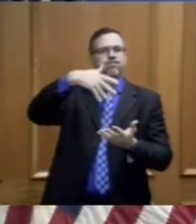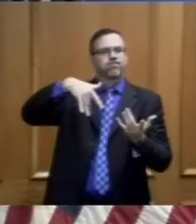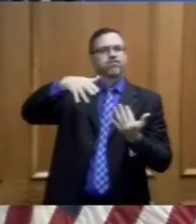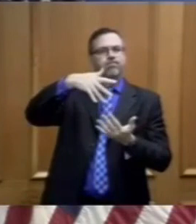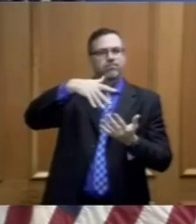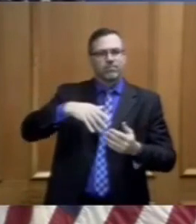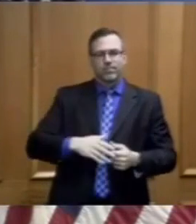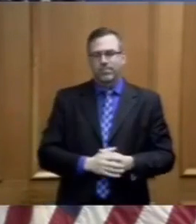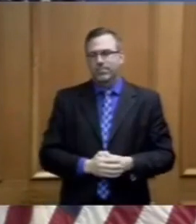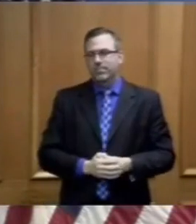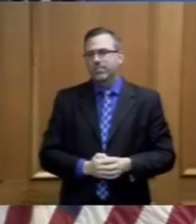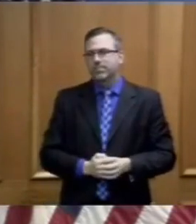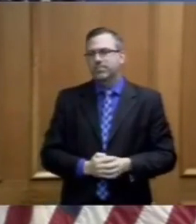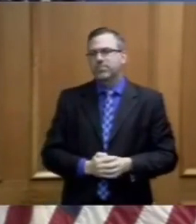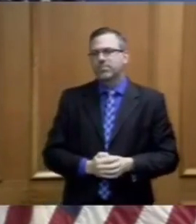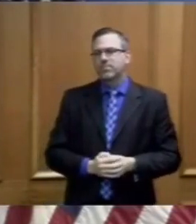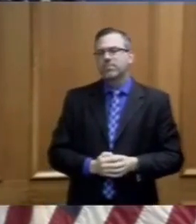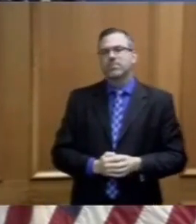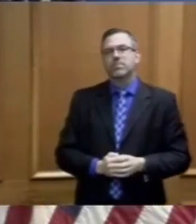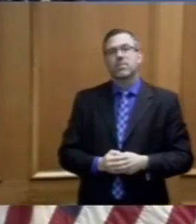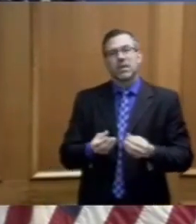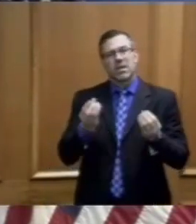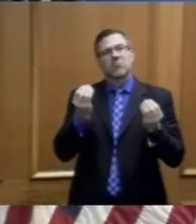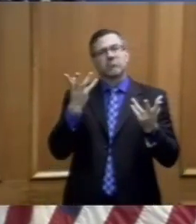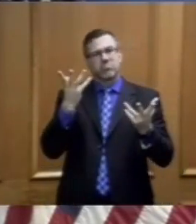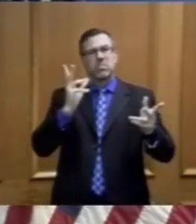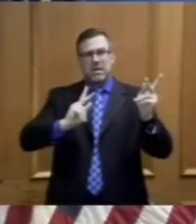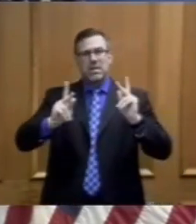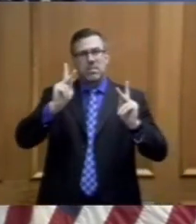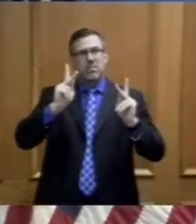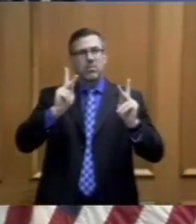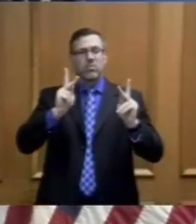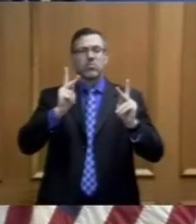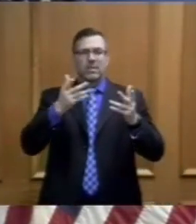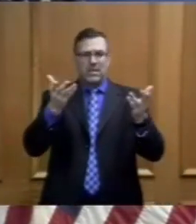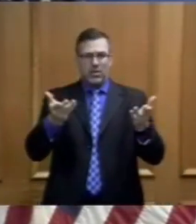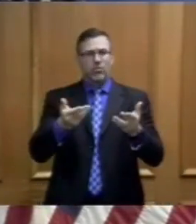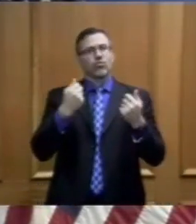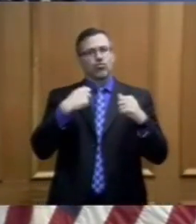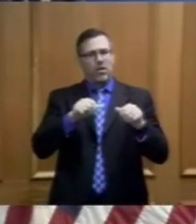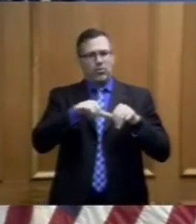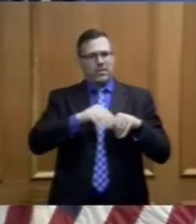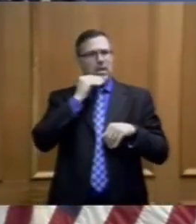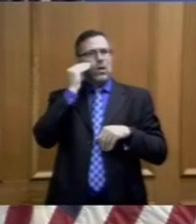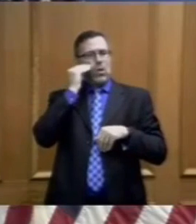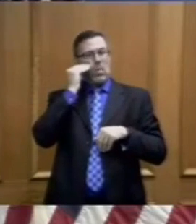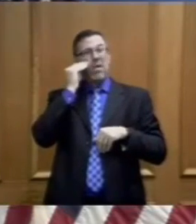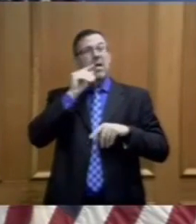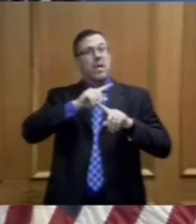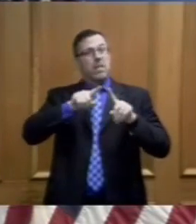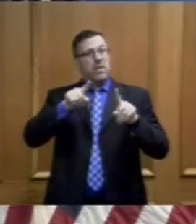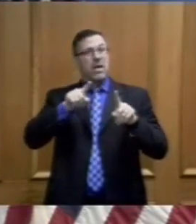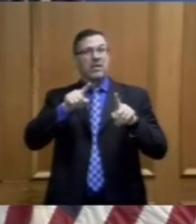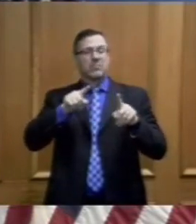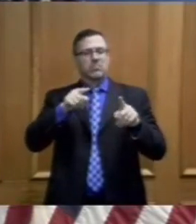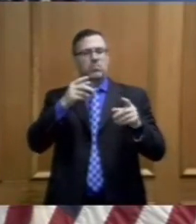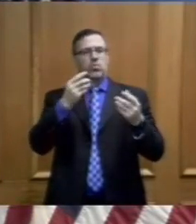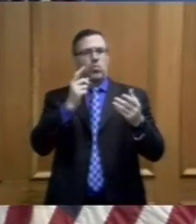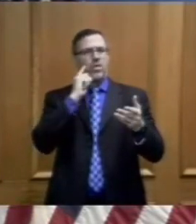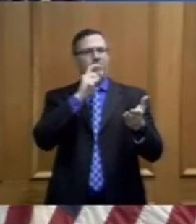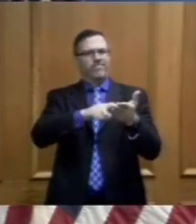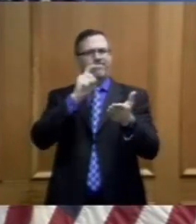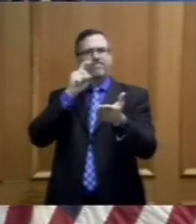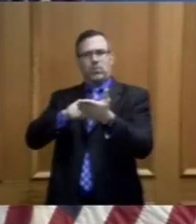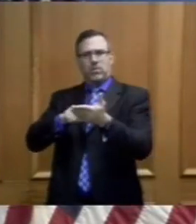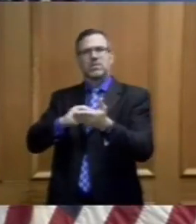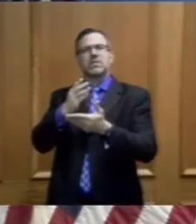While many Tennesseans have made good faith efforts to remain at home, there's clear evidence that some citizens are beginning to